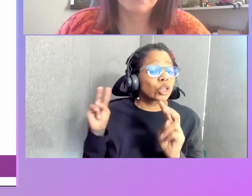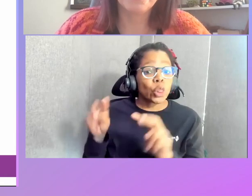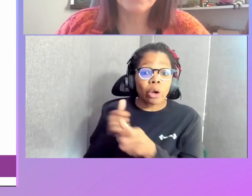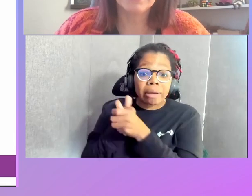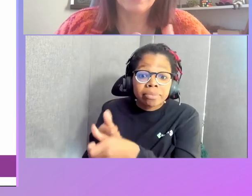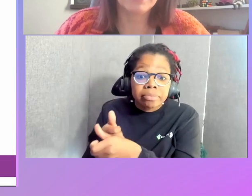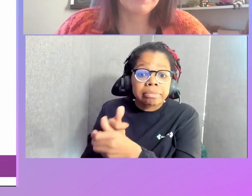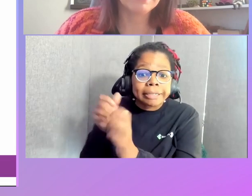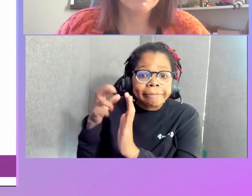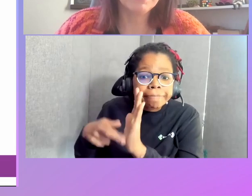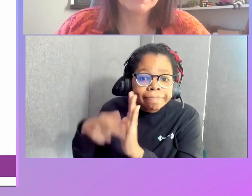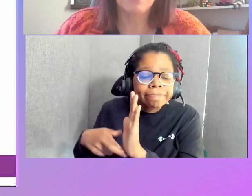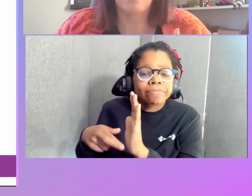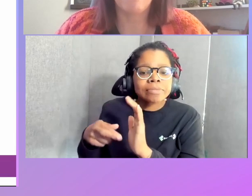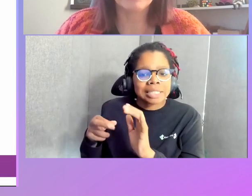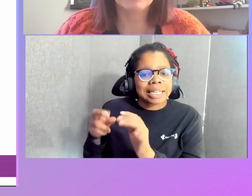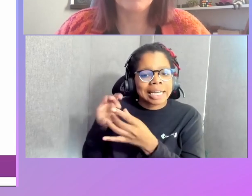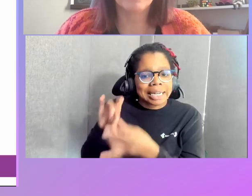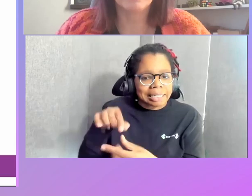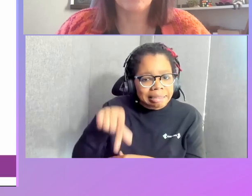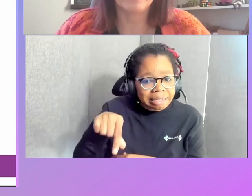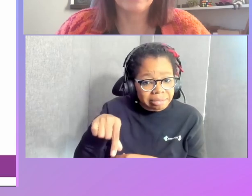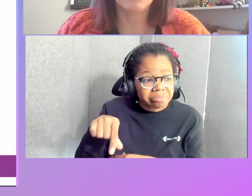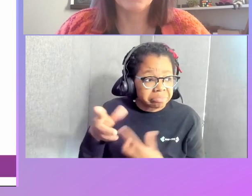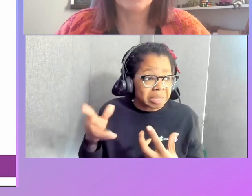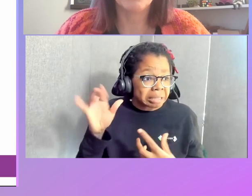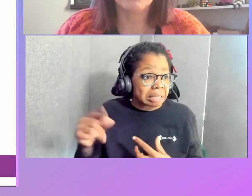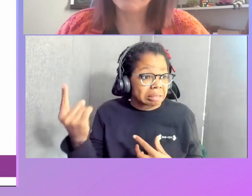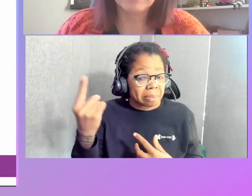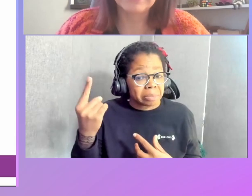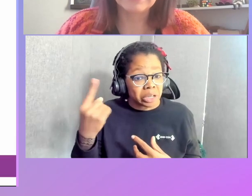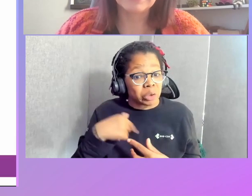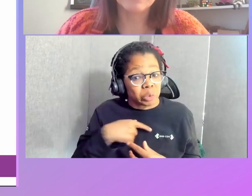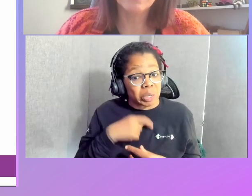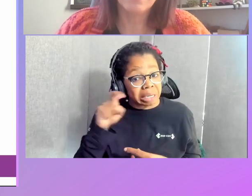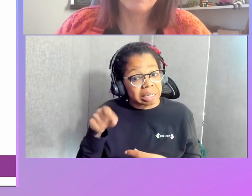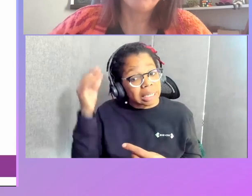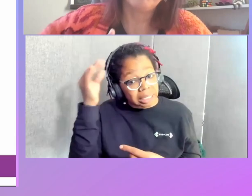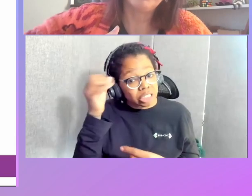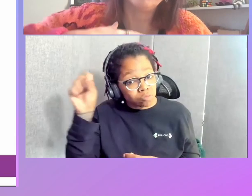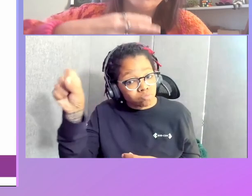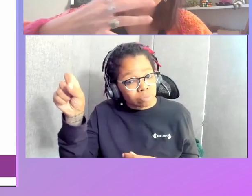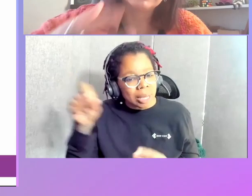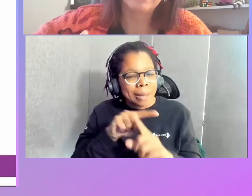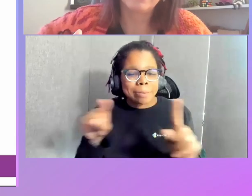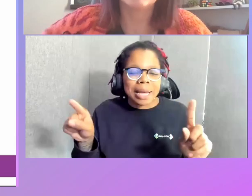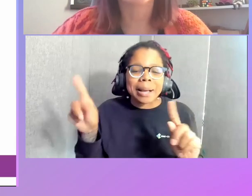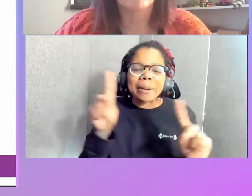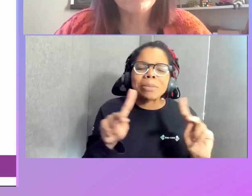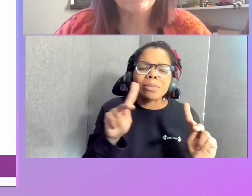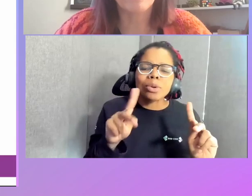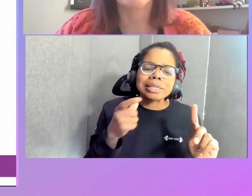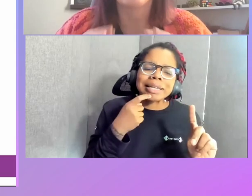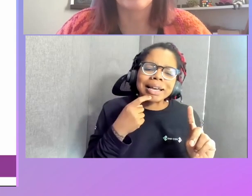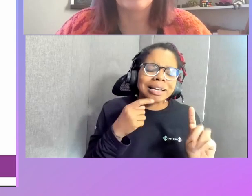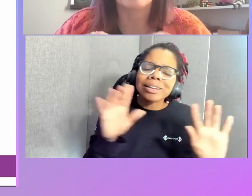and standards as a piece of this, and that's something that we need to definitely consider. But people then say it's